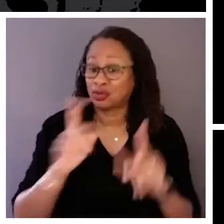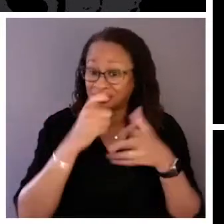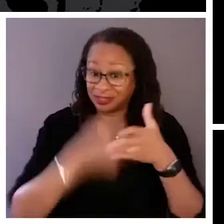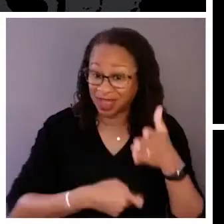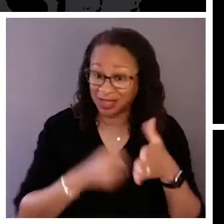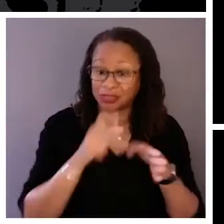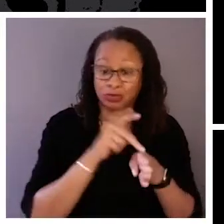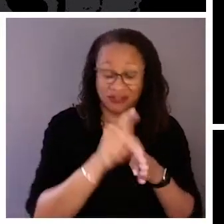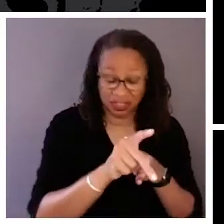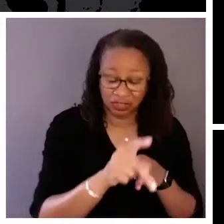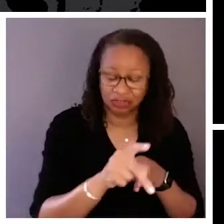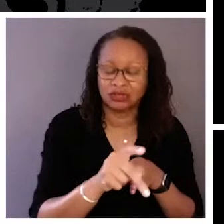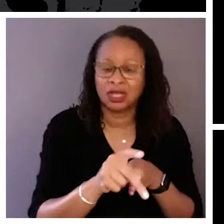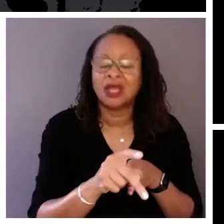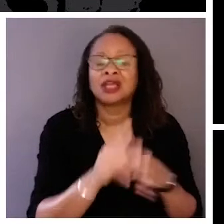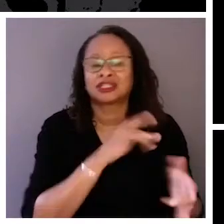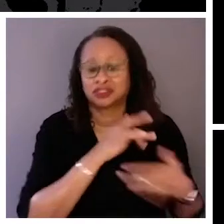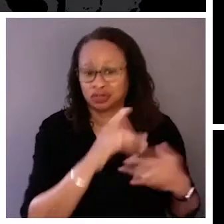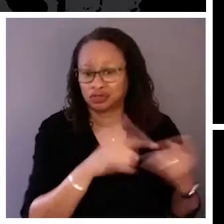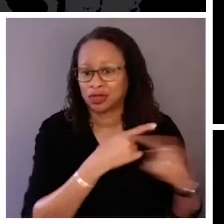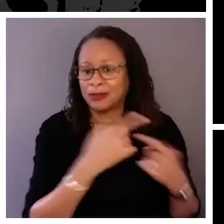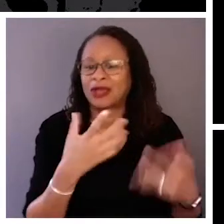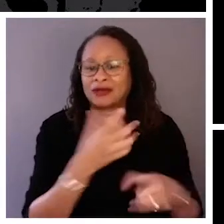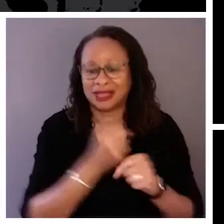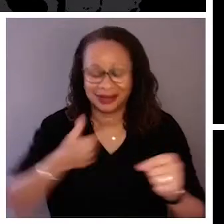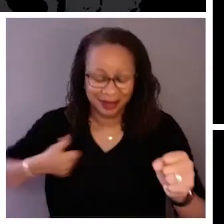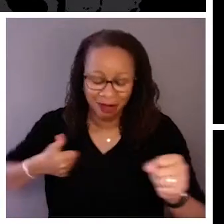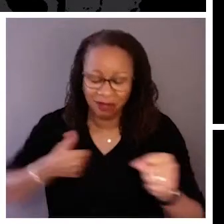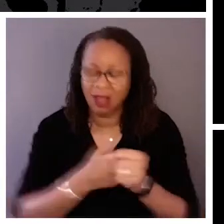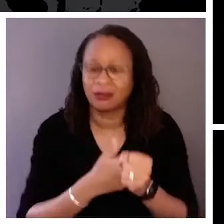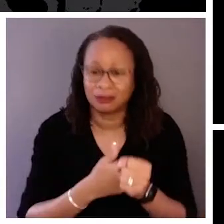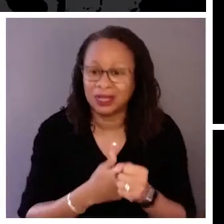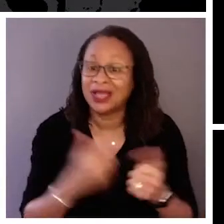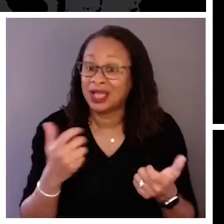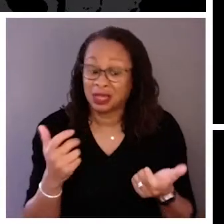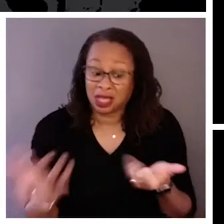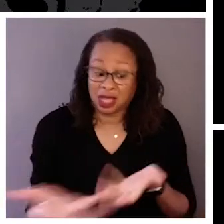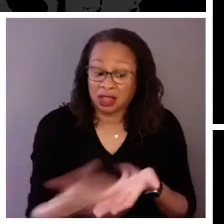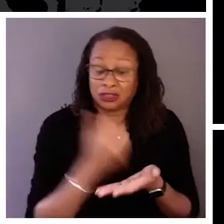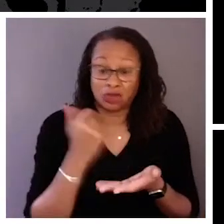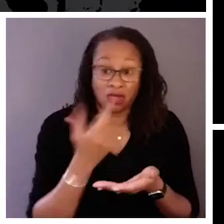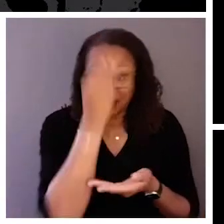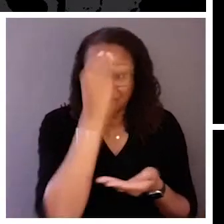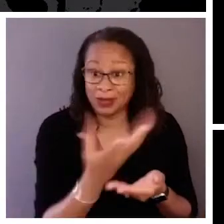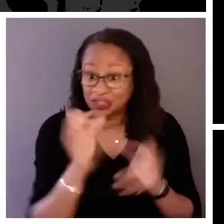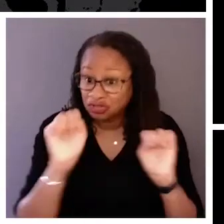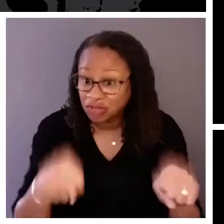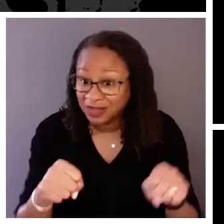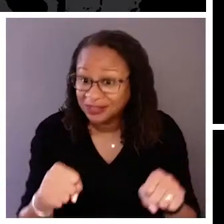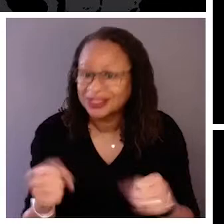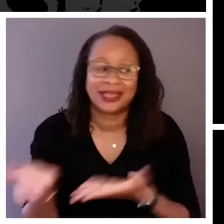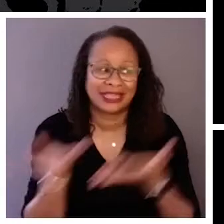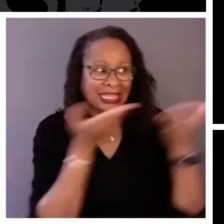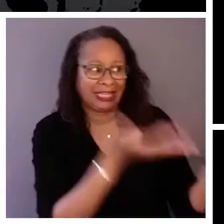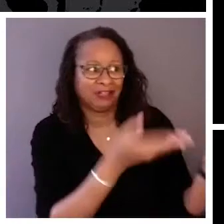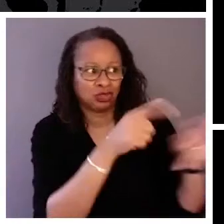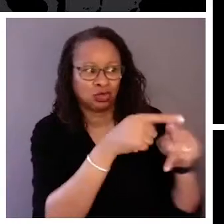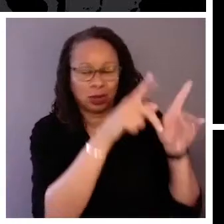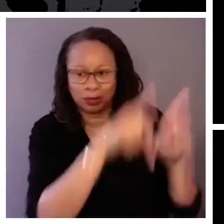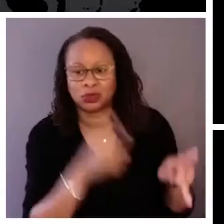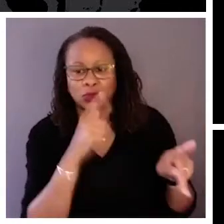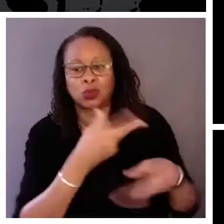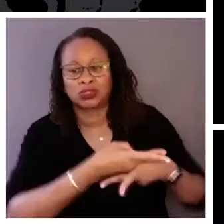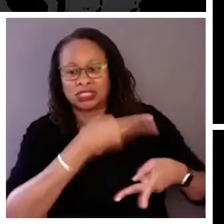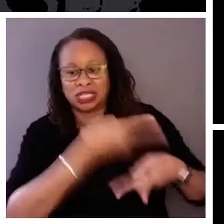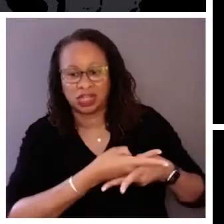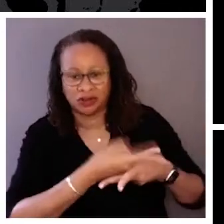your tax preparer worry about getting you caught up. Get your stuff together and hand it over to someone who will take the burden off